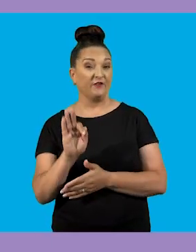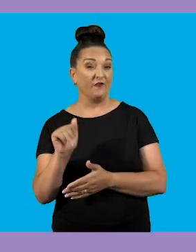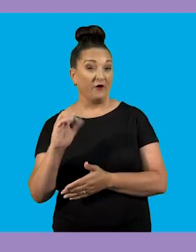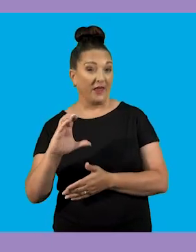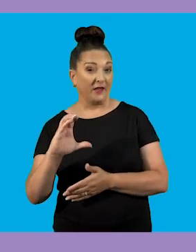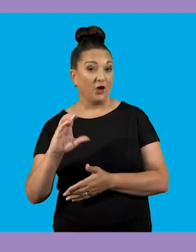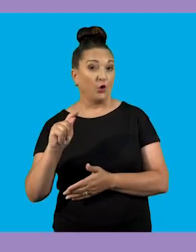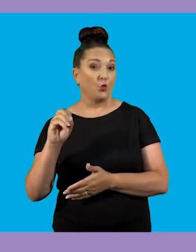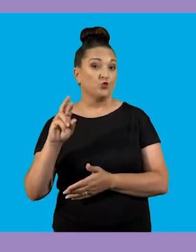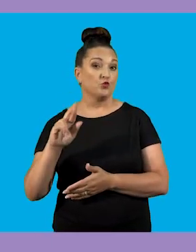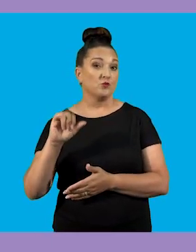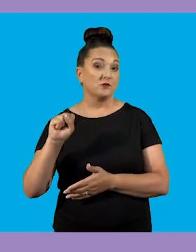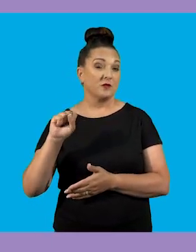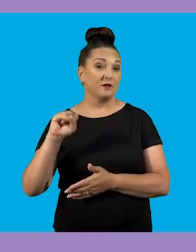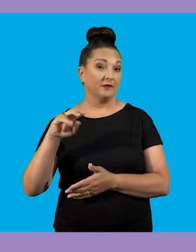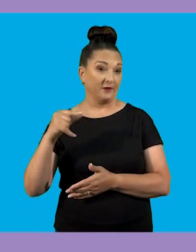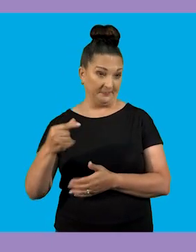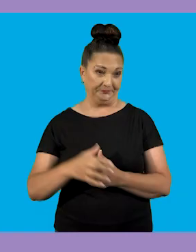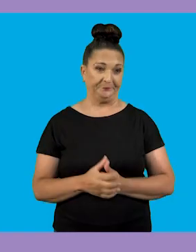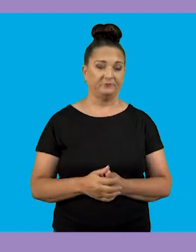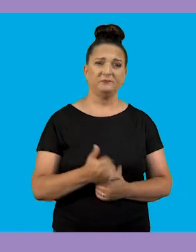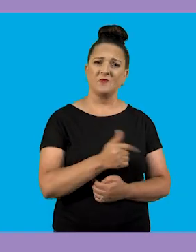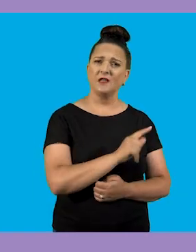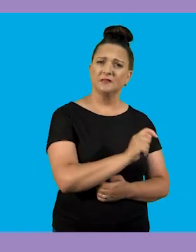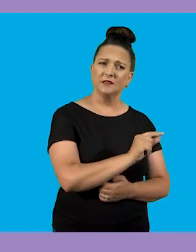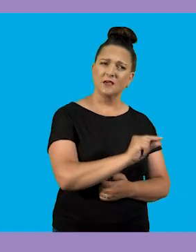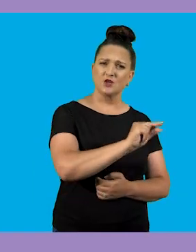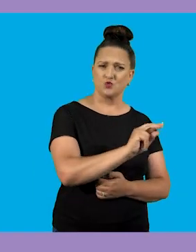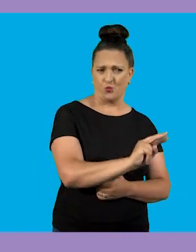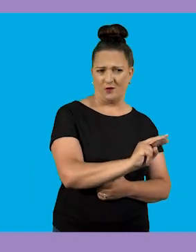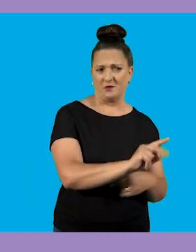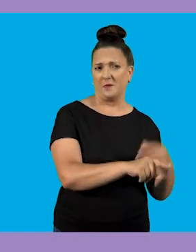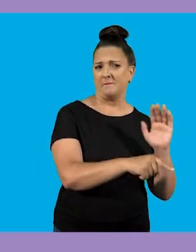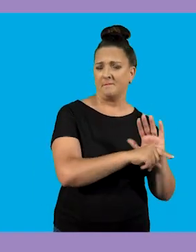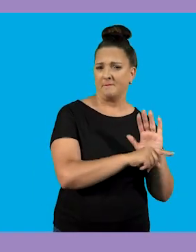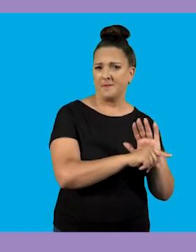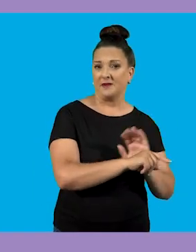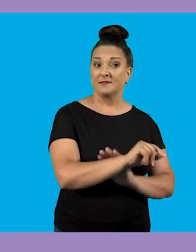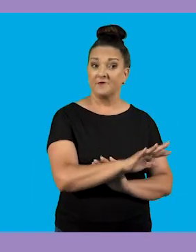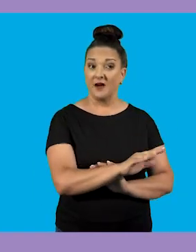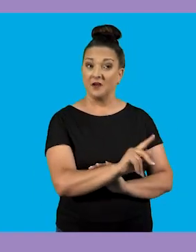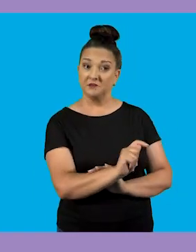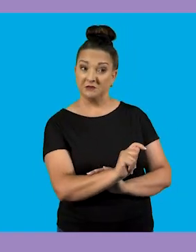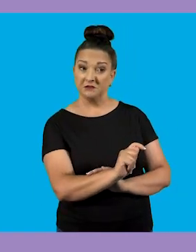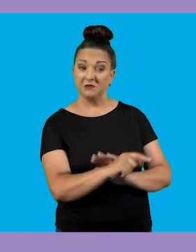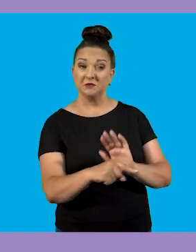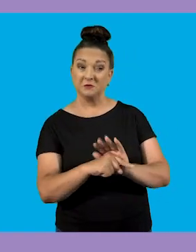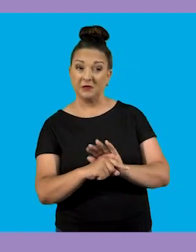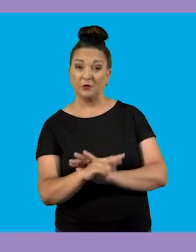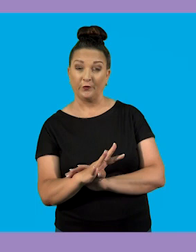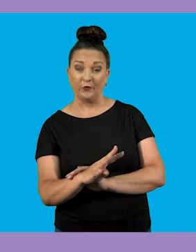quadratic trinomial. So we have t squared, and to expand that minus 9t, we are going to have a minus